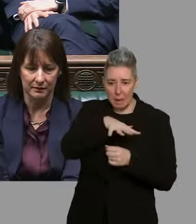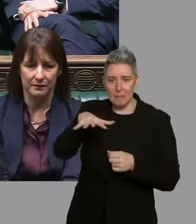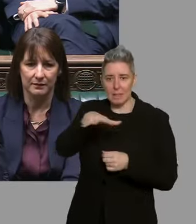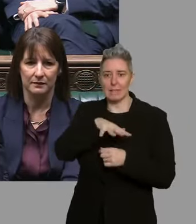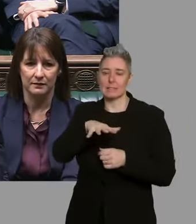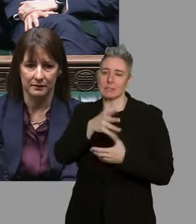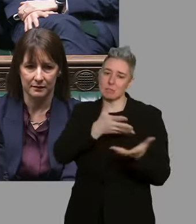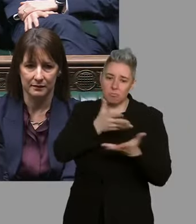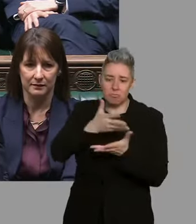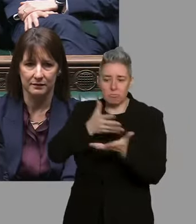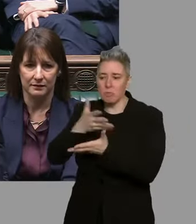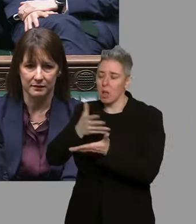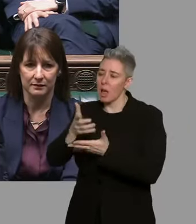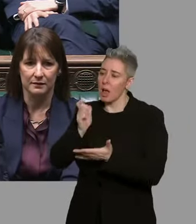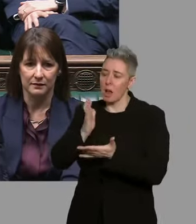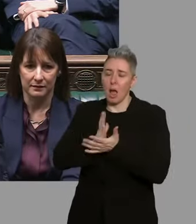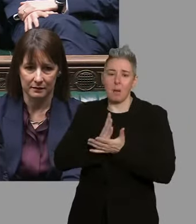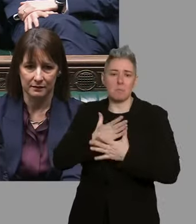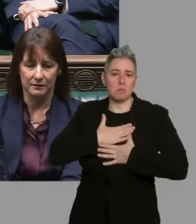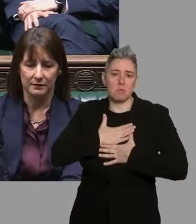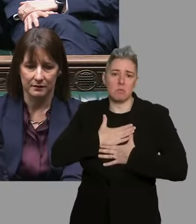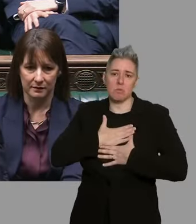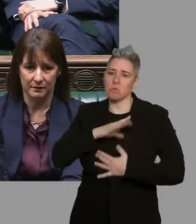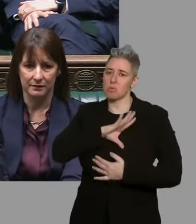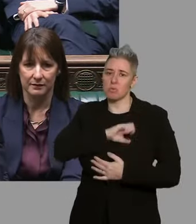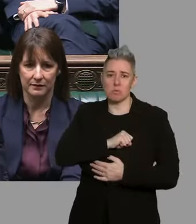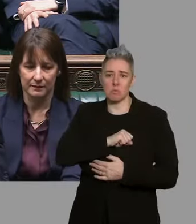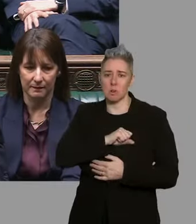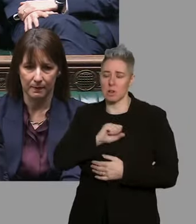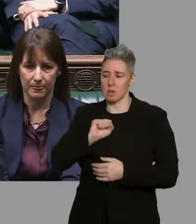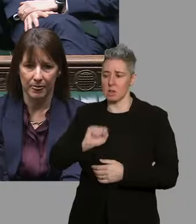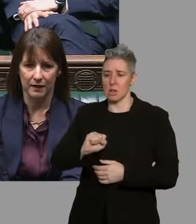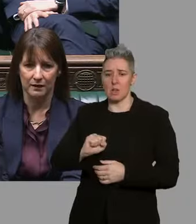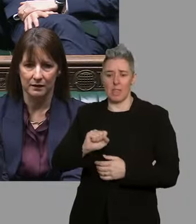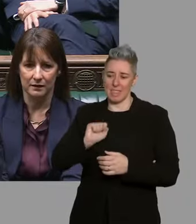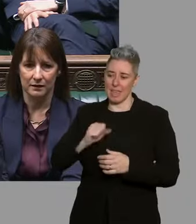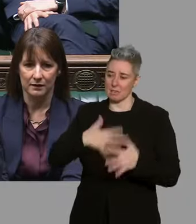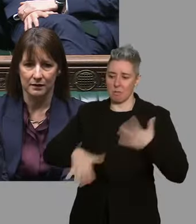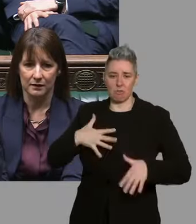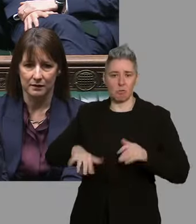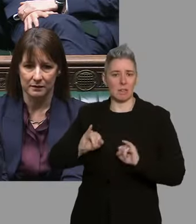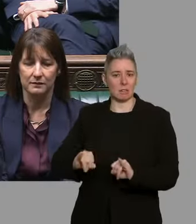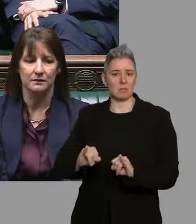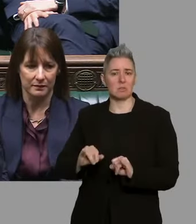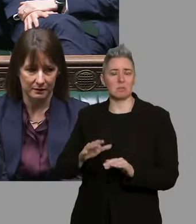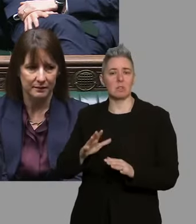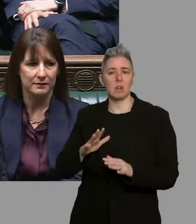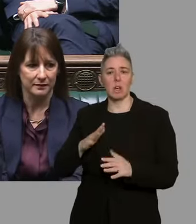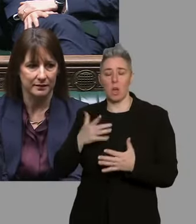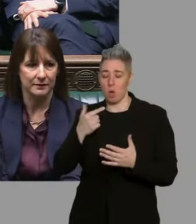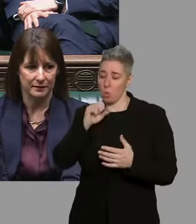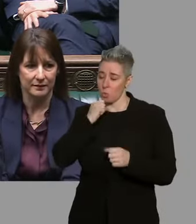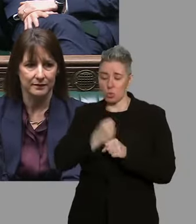they are going through, and we will do absolutely everything in our power to ensure that we make progress in bringing these